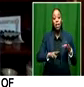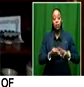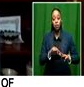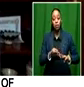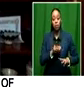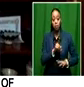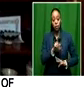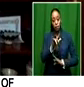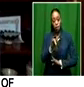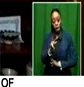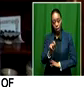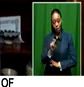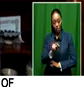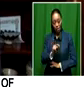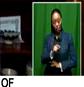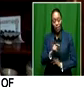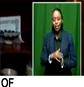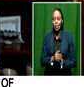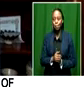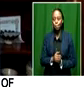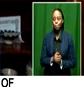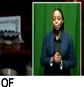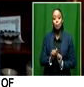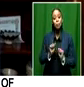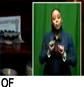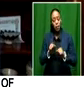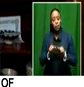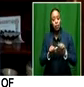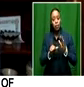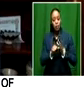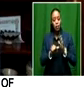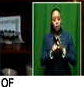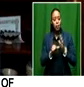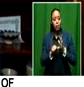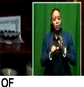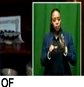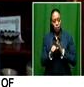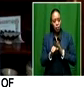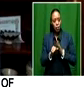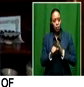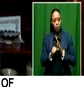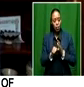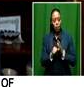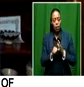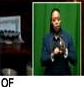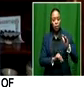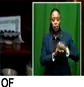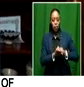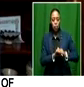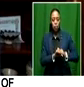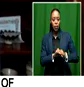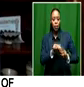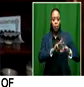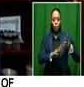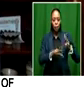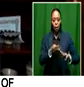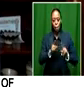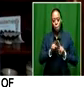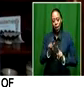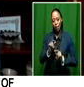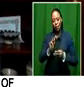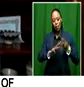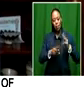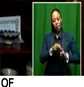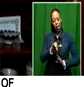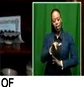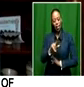mathematics literacy, as important as quantitative literacy is, mathematics literacy has